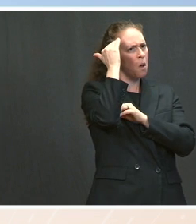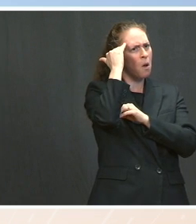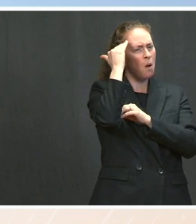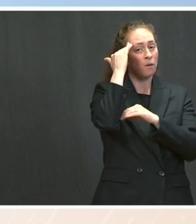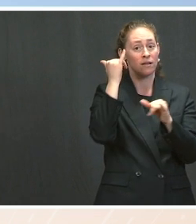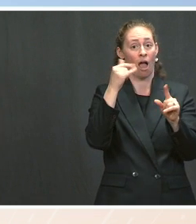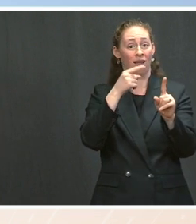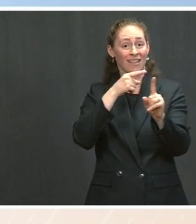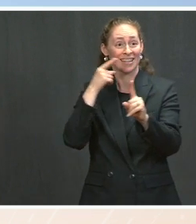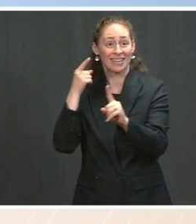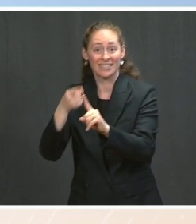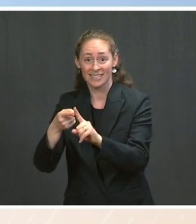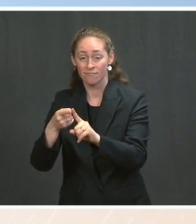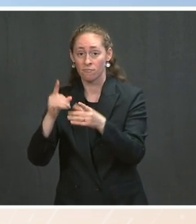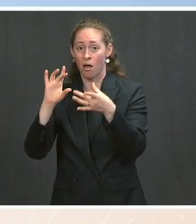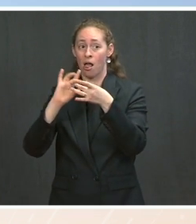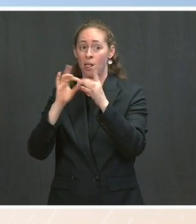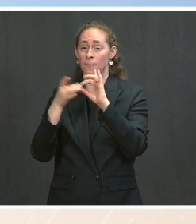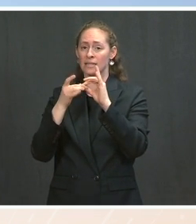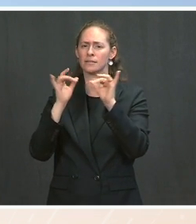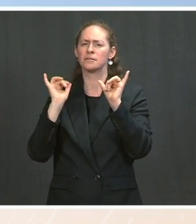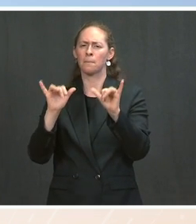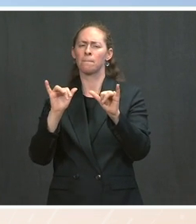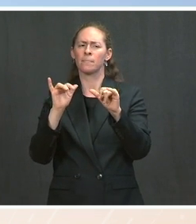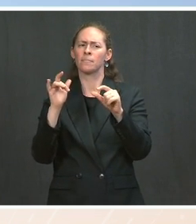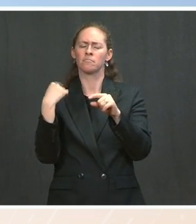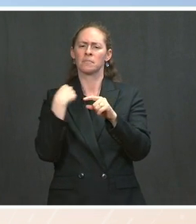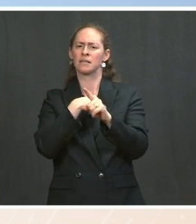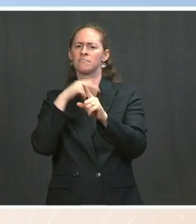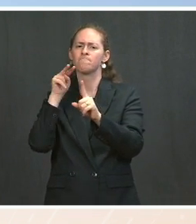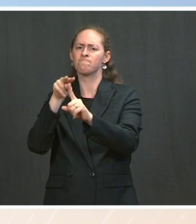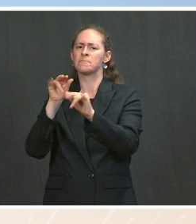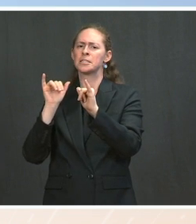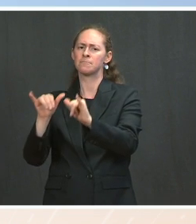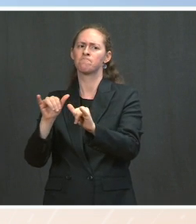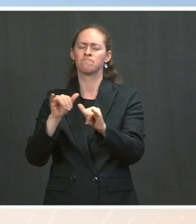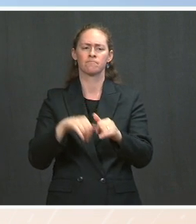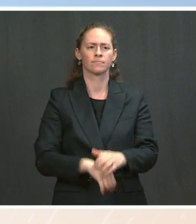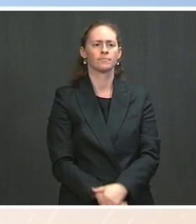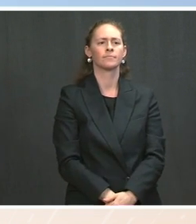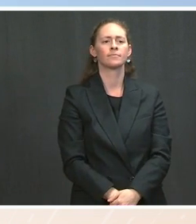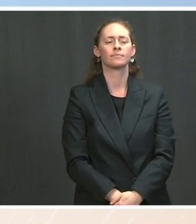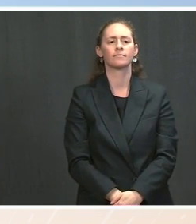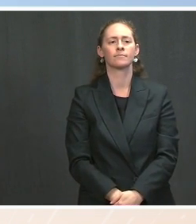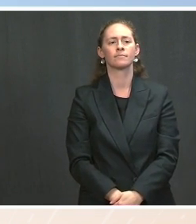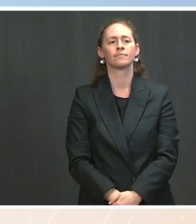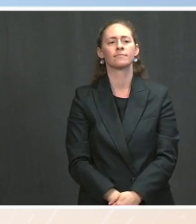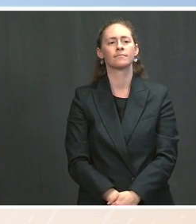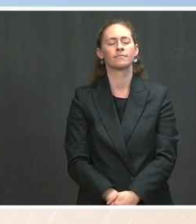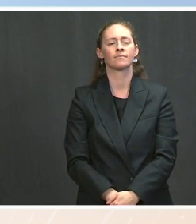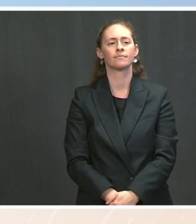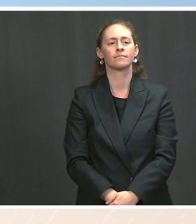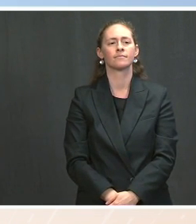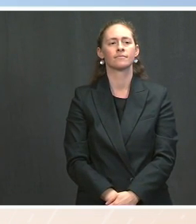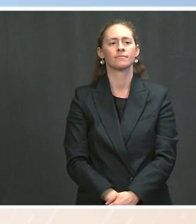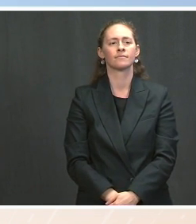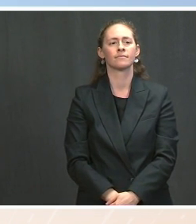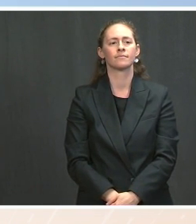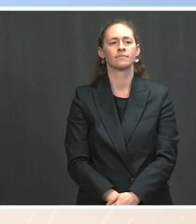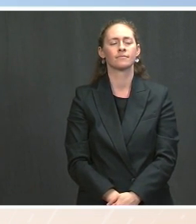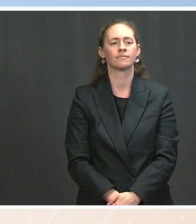can, in light of the Israeli-Palestinian fighting, genocide against the Uyghurs, the plight of the